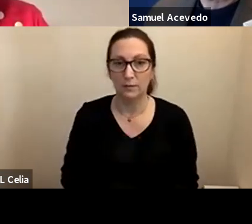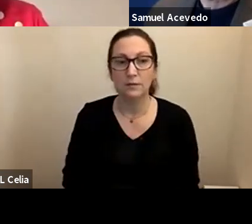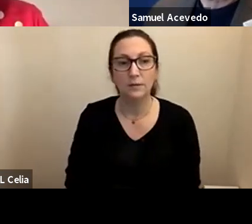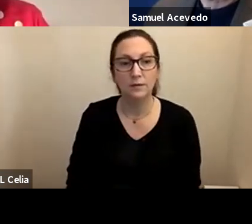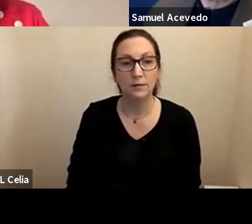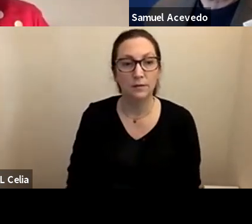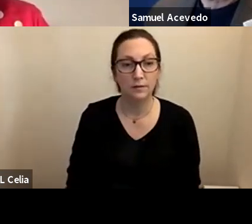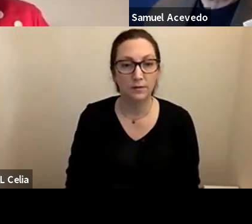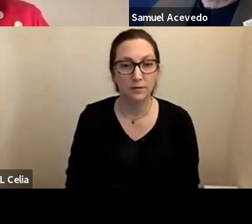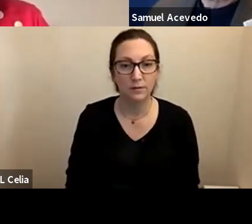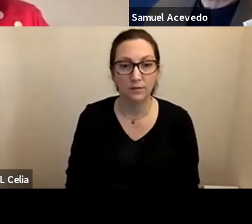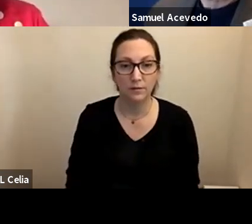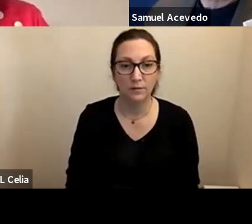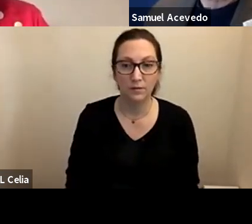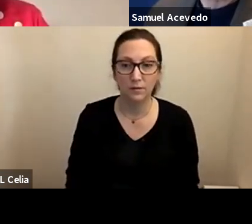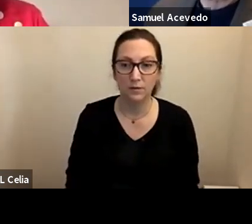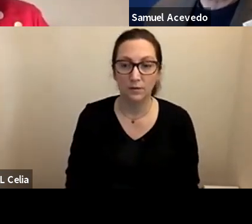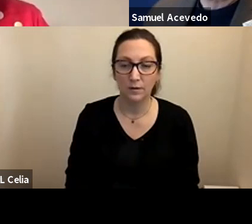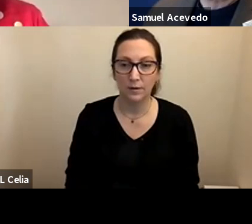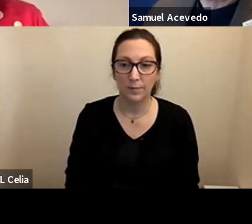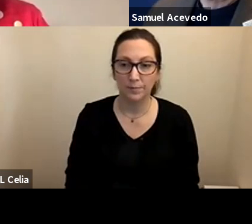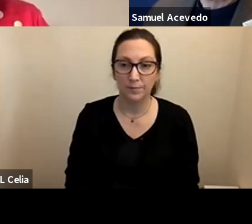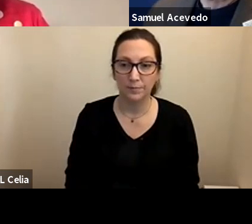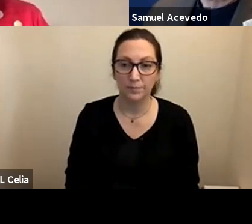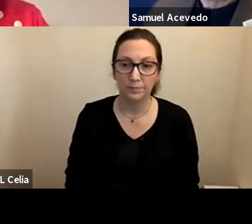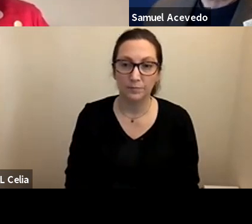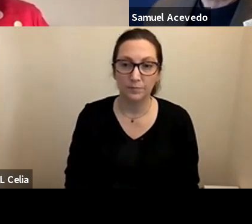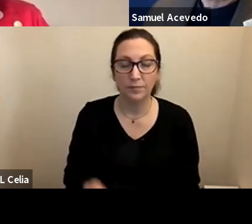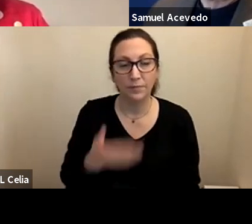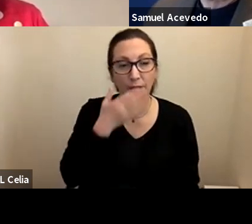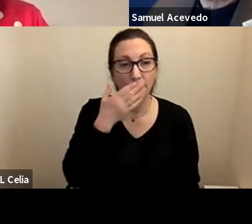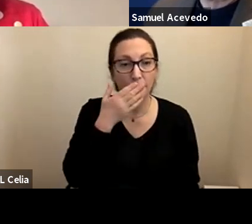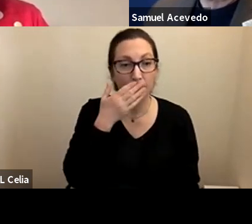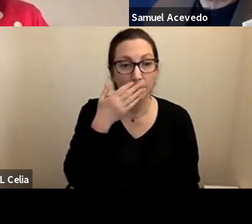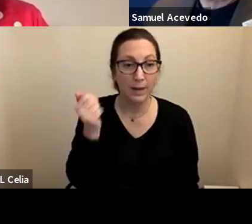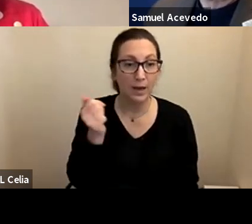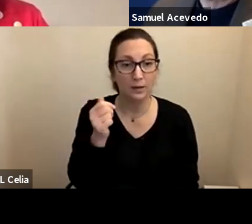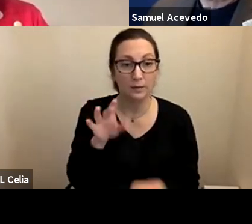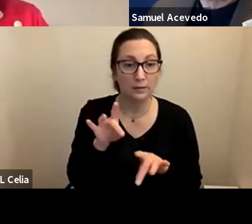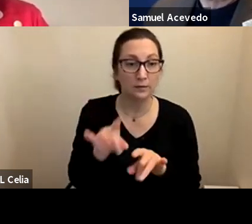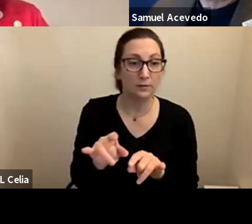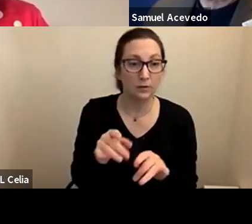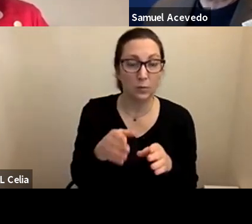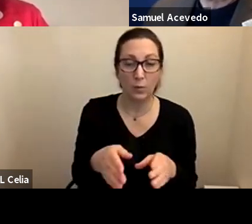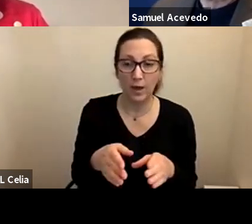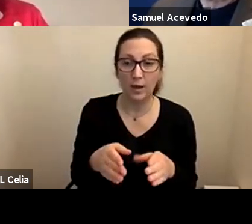I think the most efficient way to handle that, it would be for BPS to